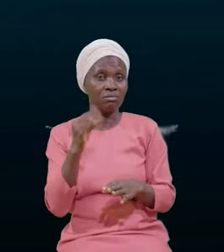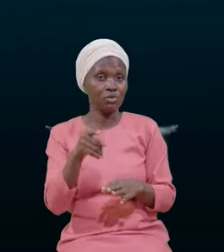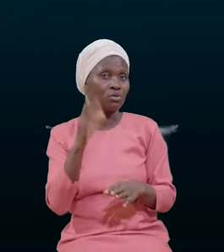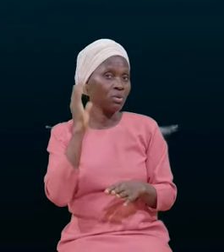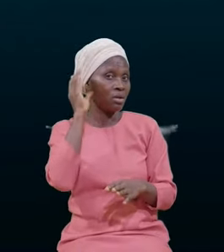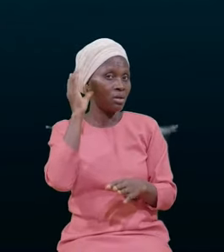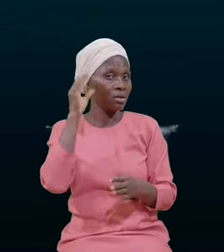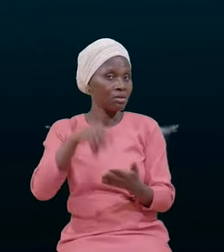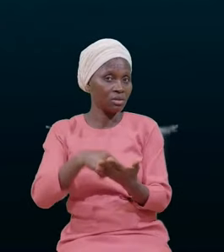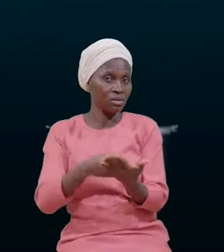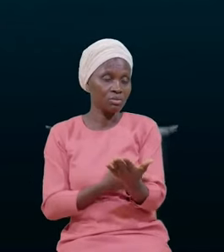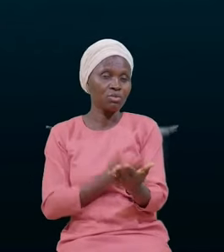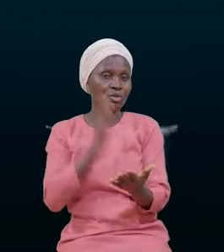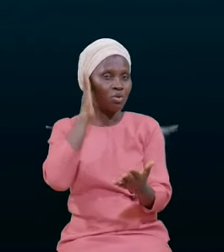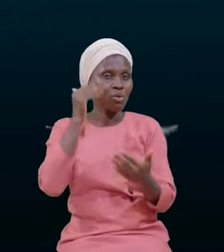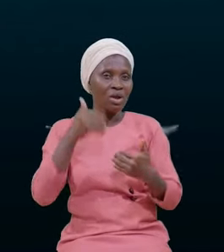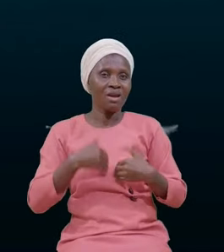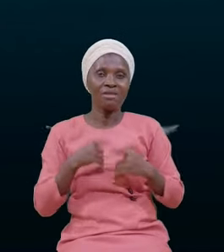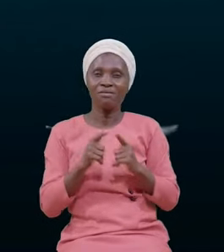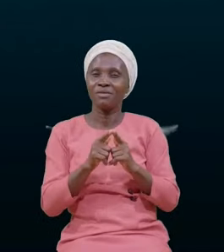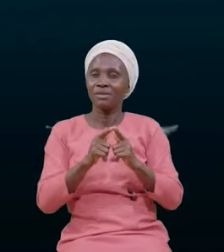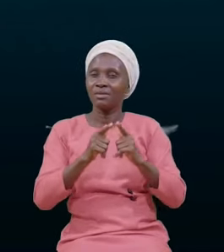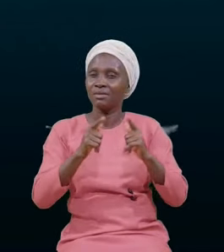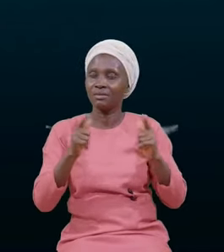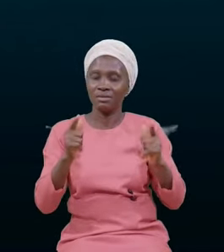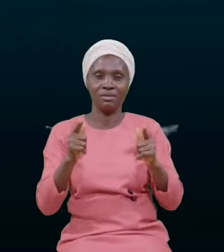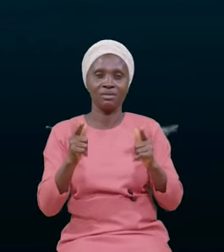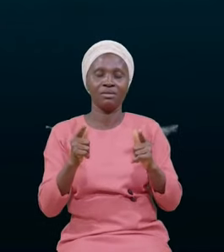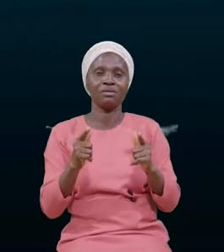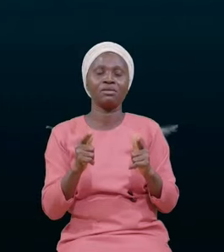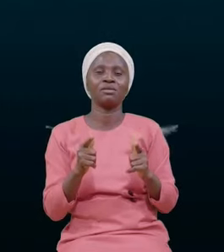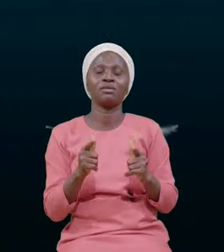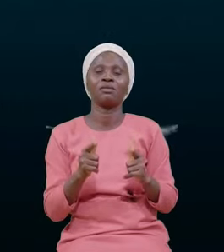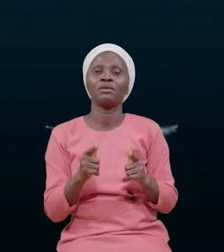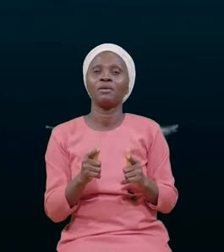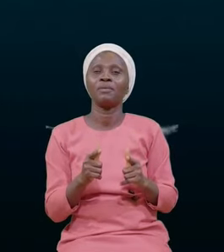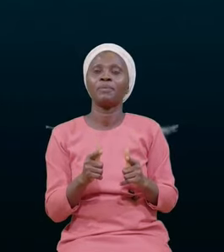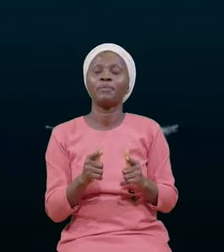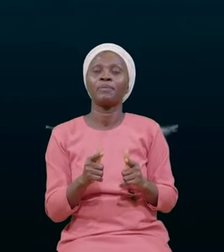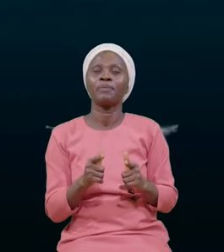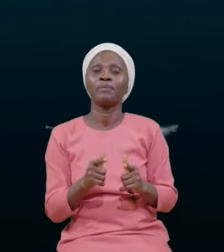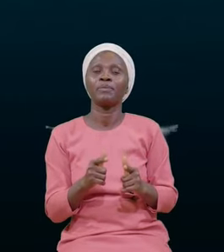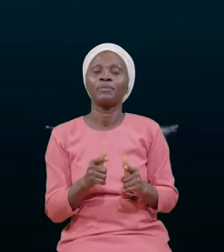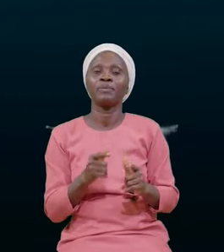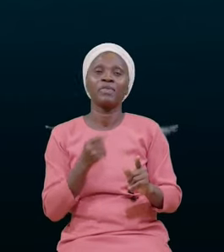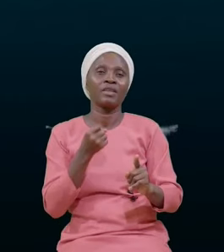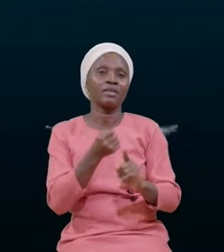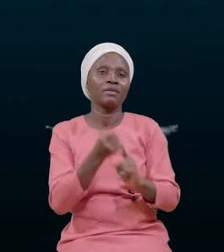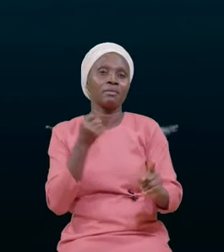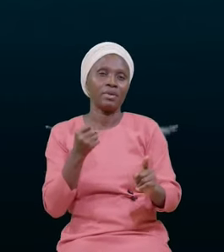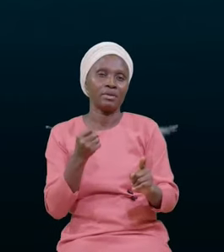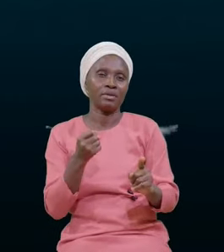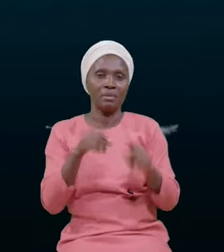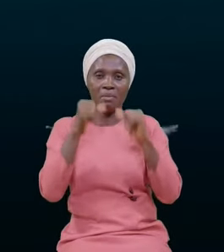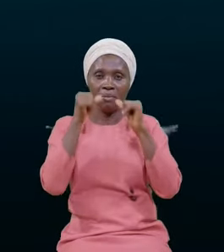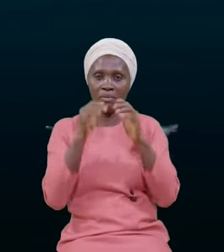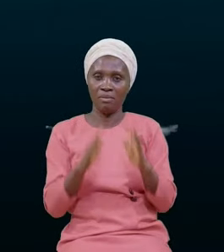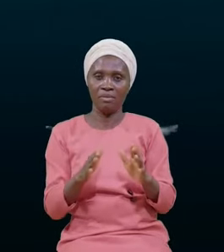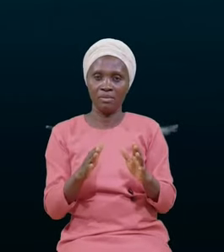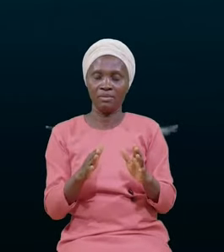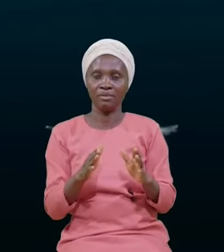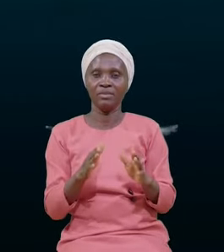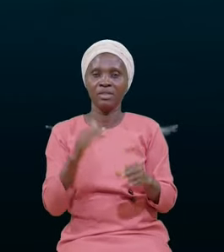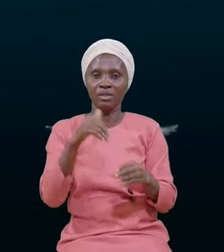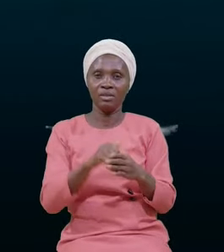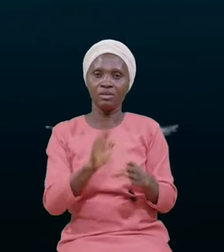life want to pray that the Lord will speak to you the reason why we are